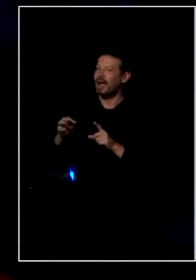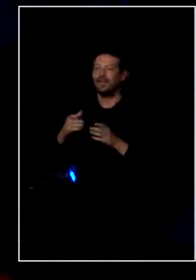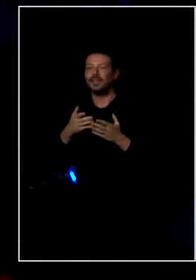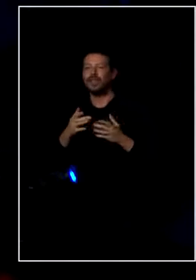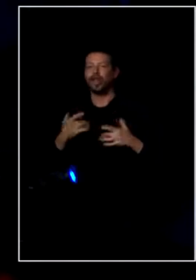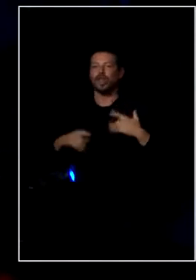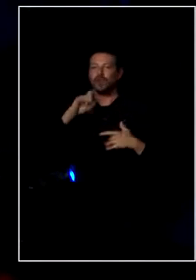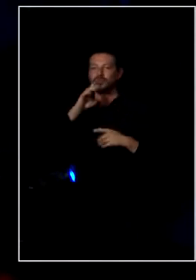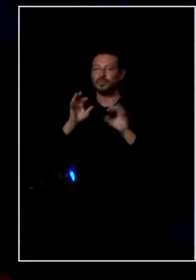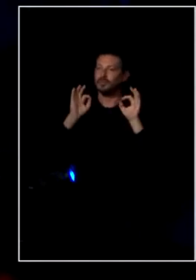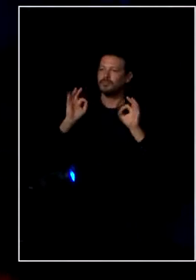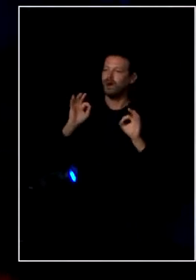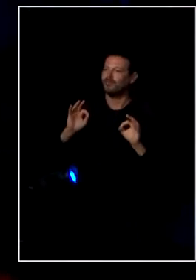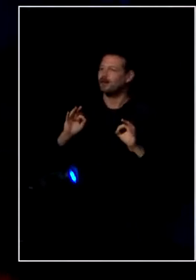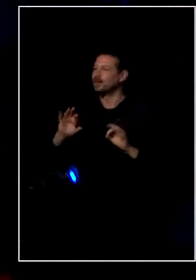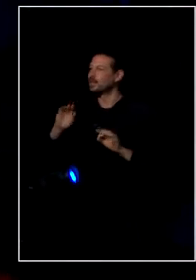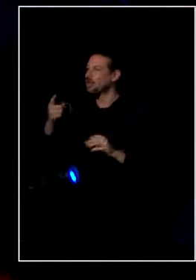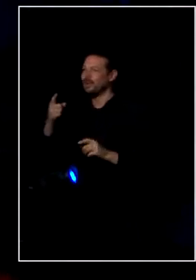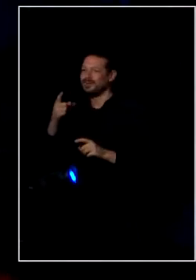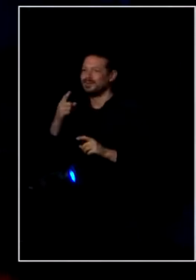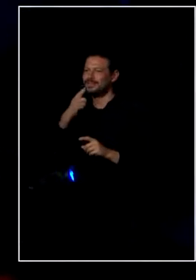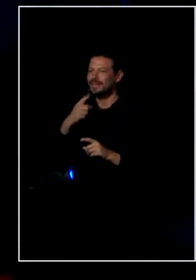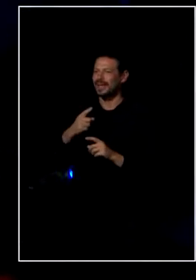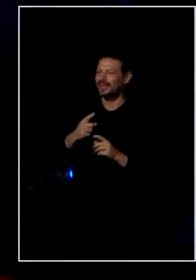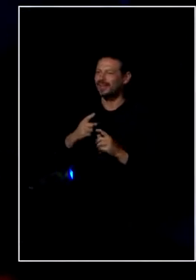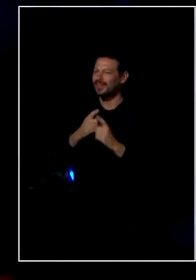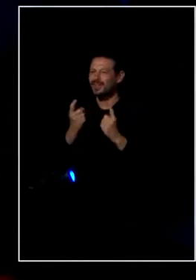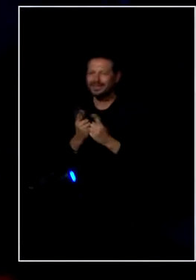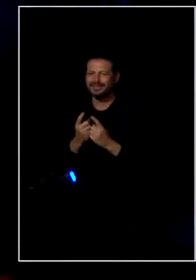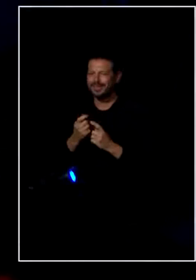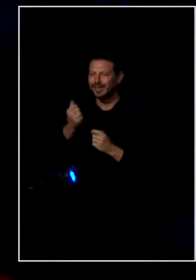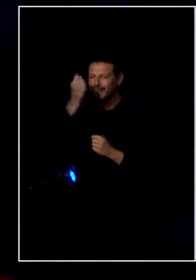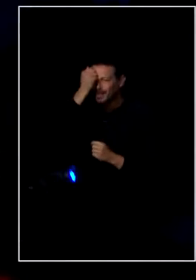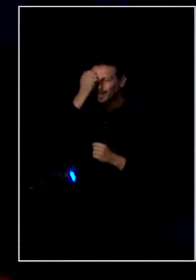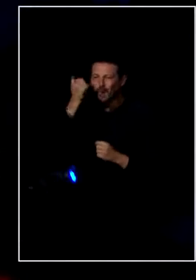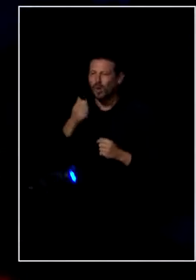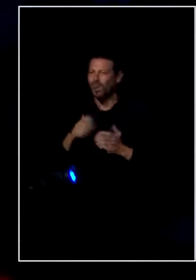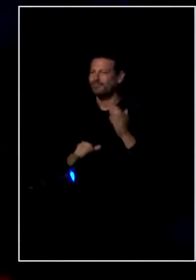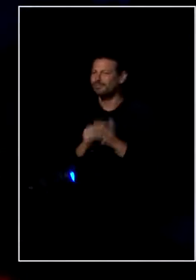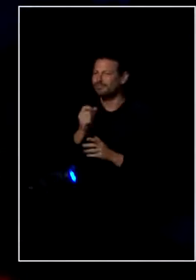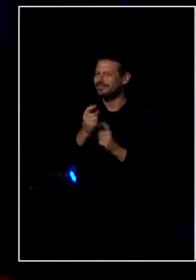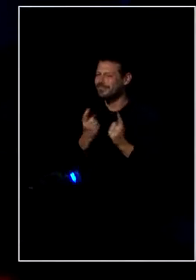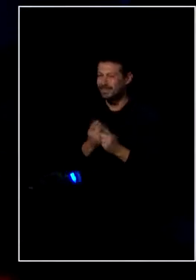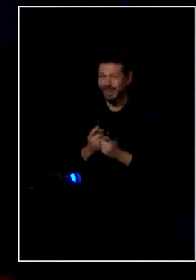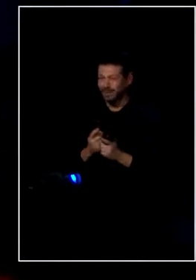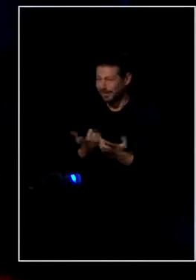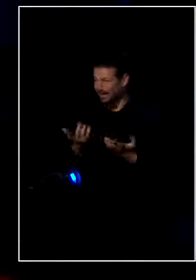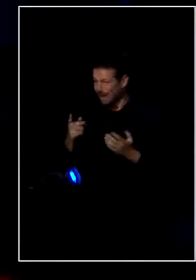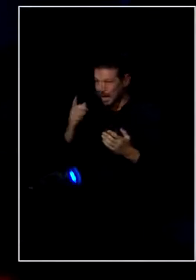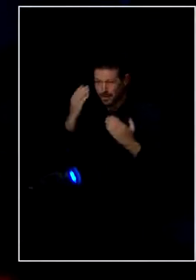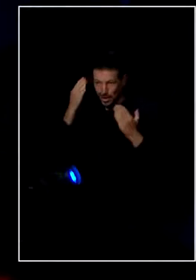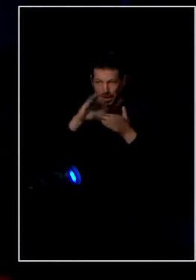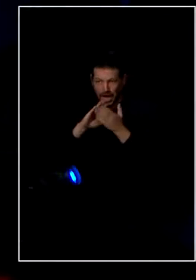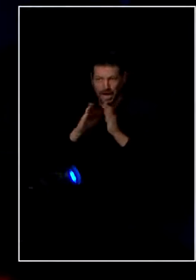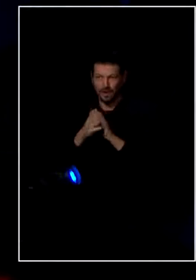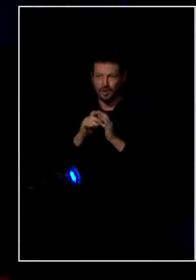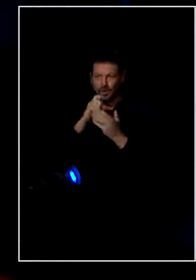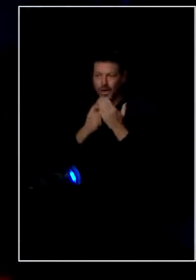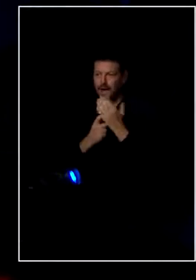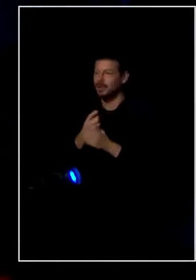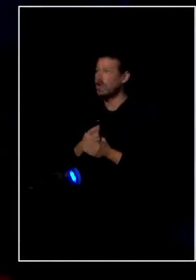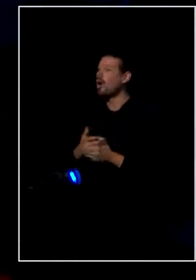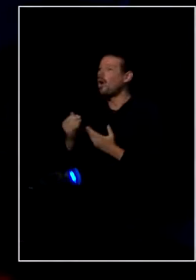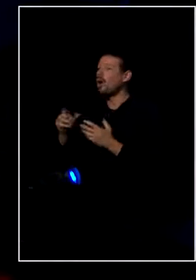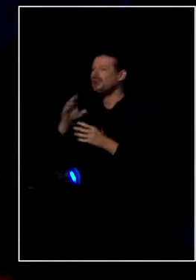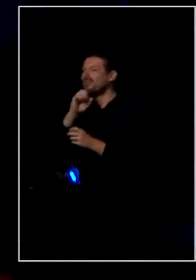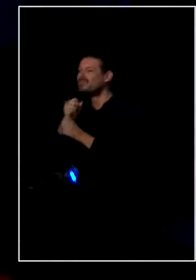to you. I mean, I don't see how we're ever going to get to that point. Or if the people in power are going to